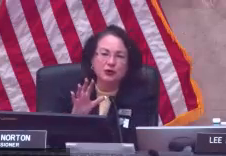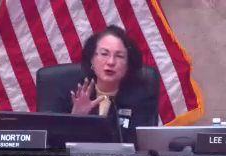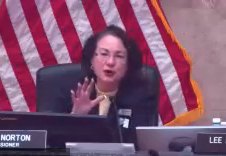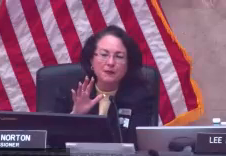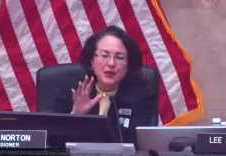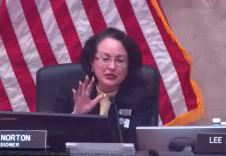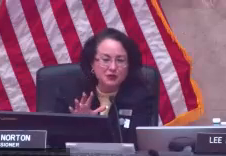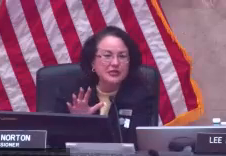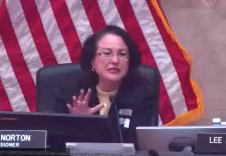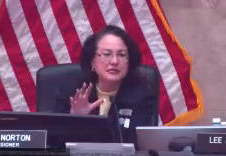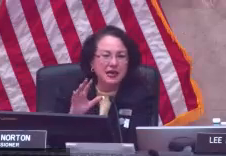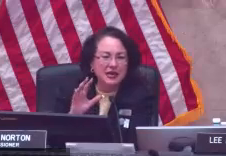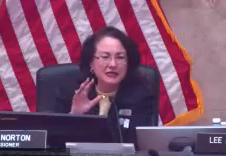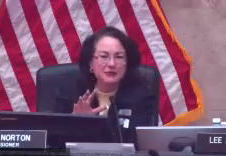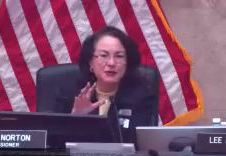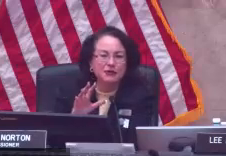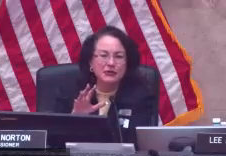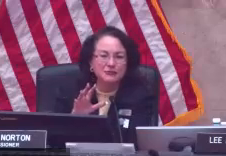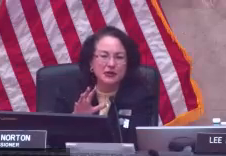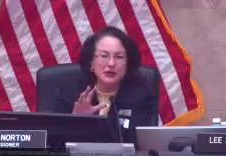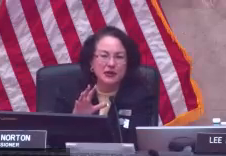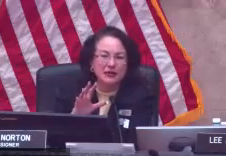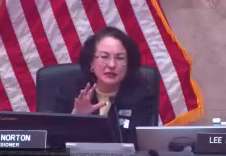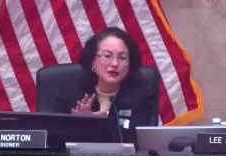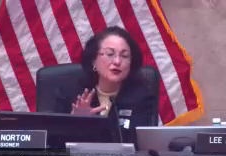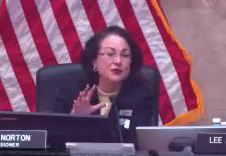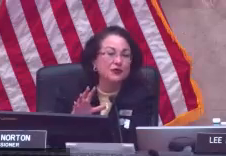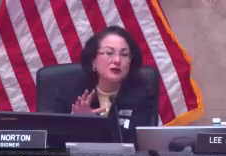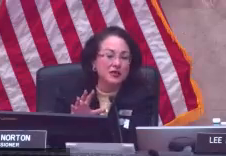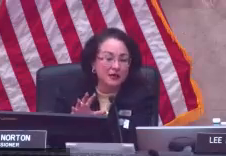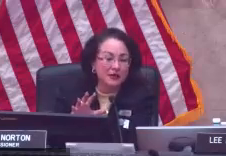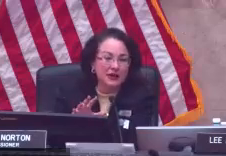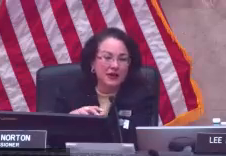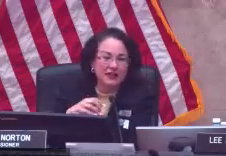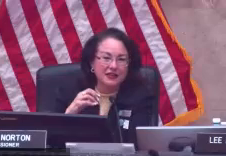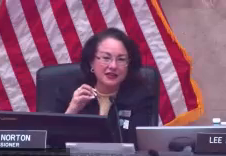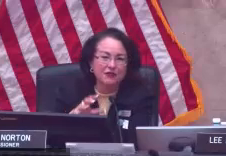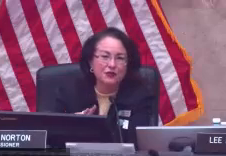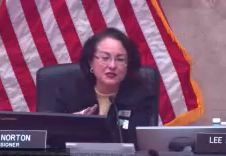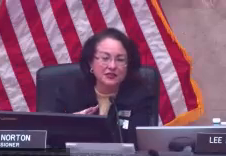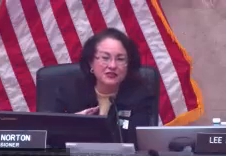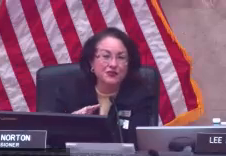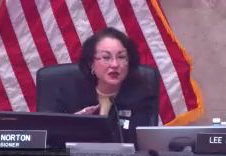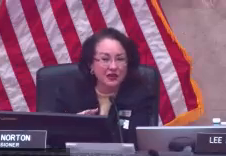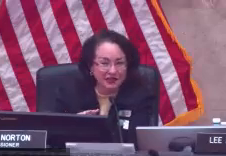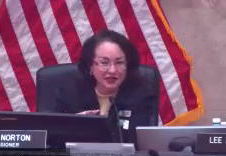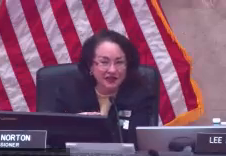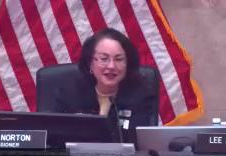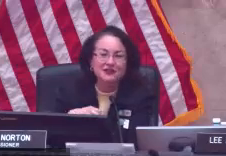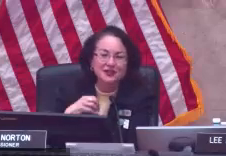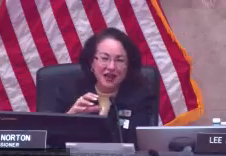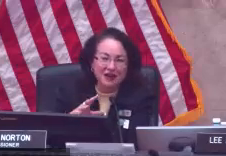to her expertise as someone who has been a leader for a long time. And I think California City is very